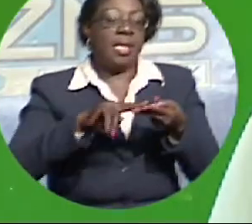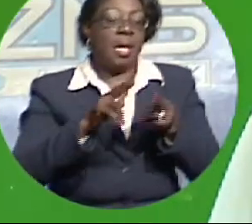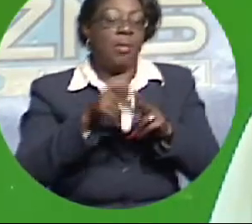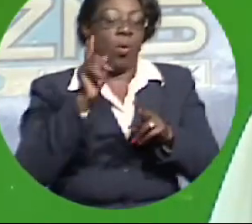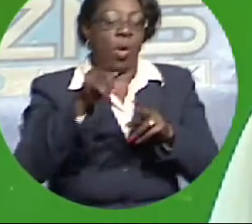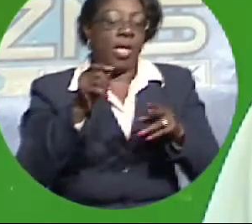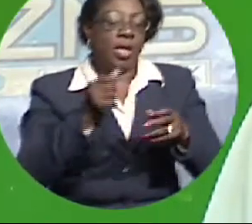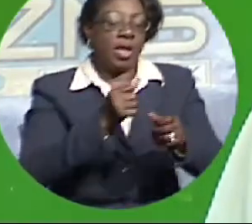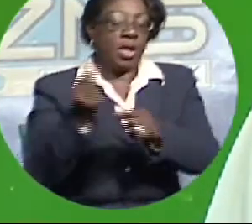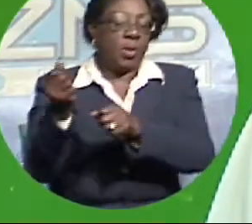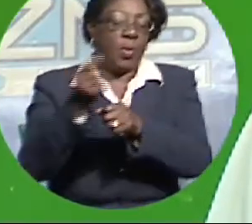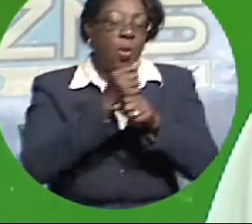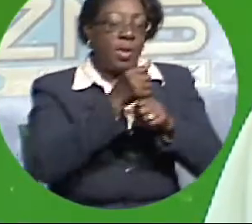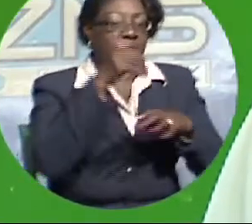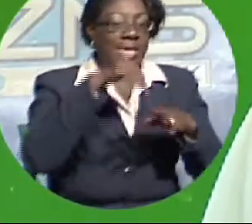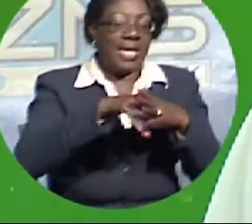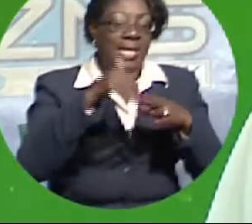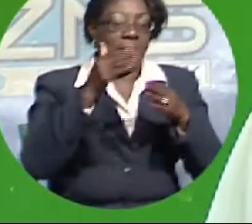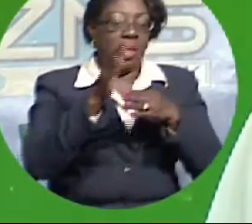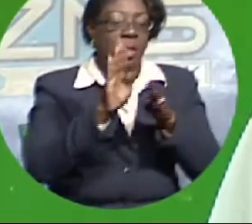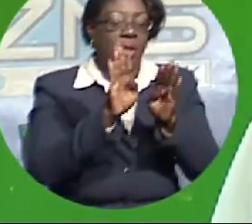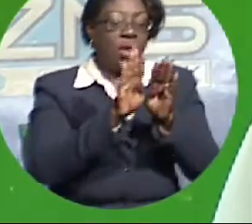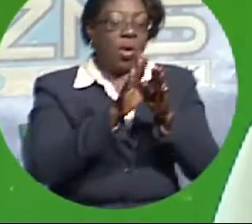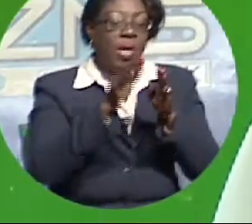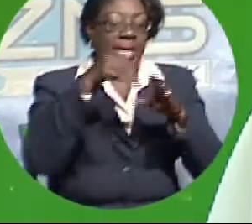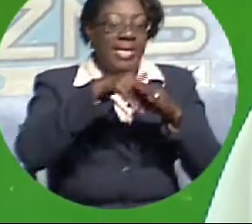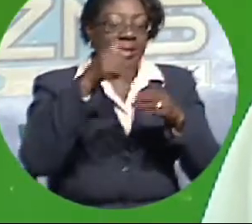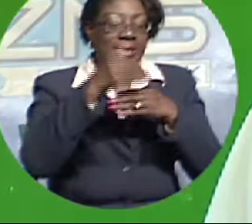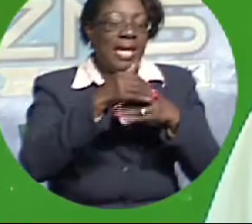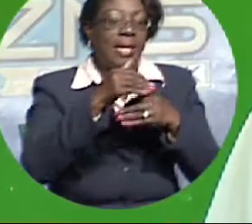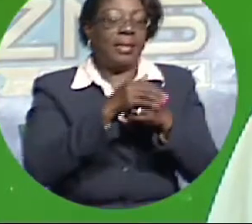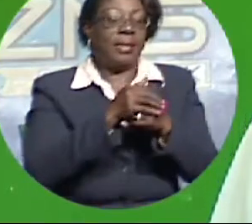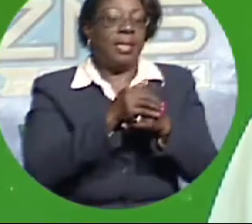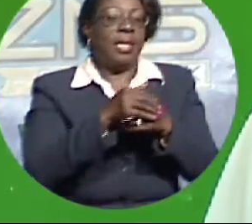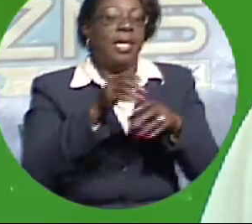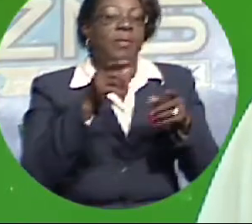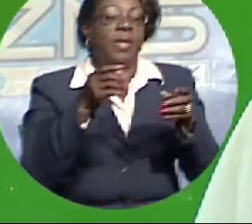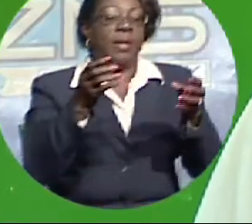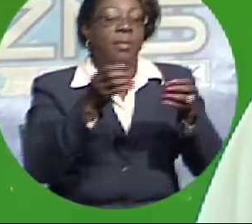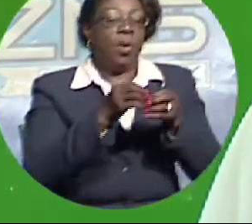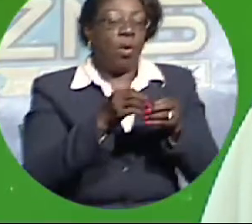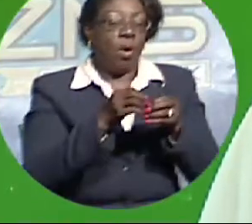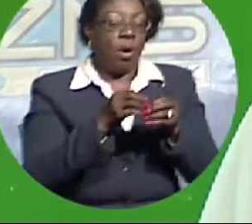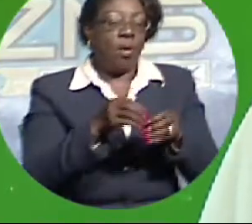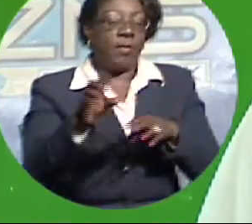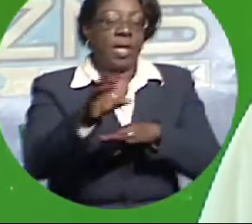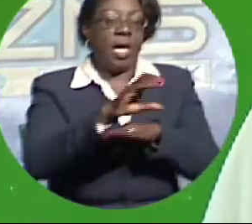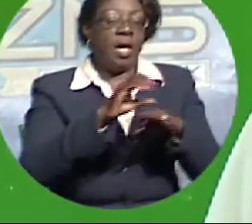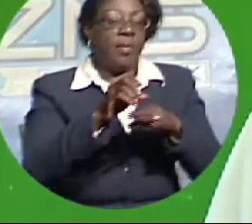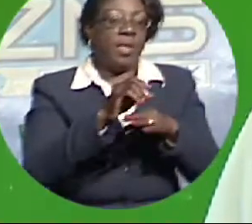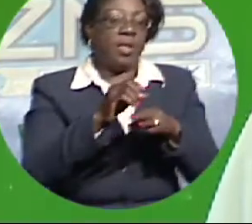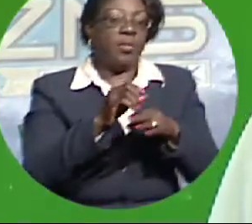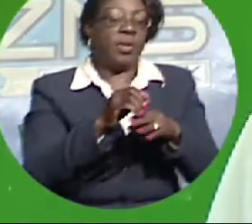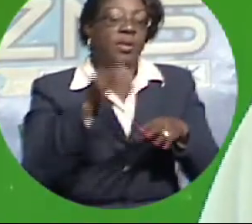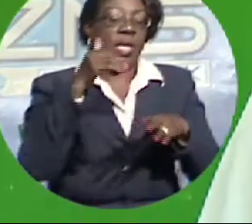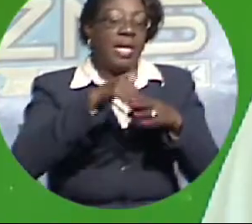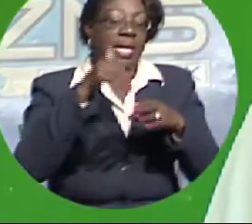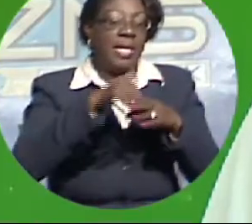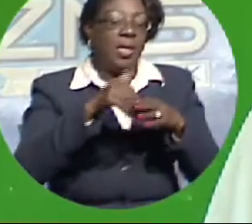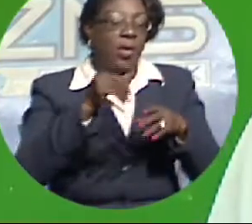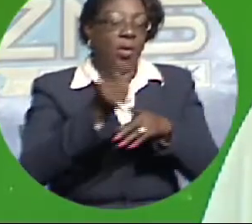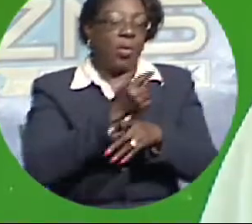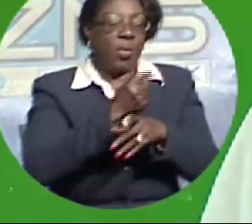indoor. We could get more of the Caribbean, especially in the Bahamas, to put down indoor track